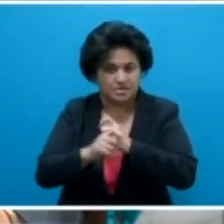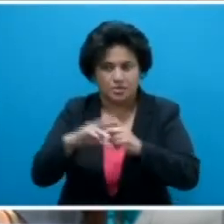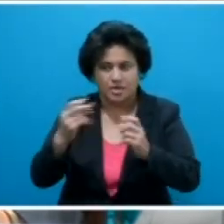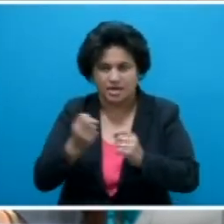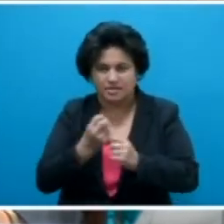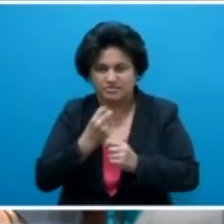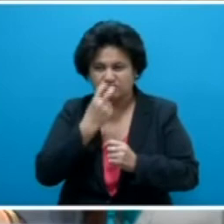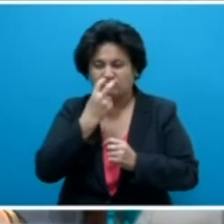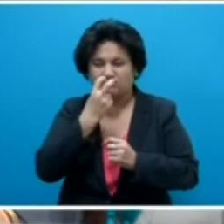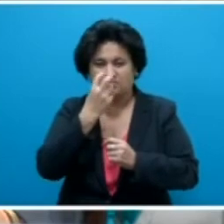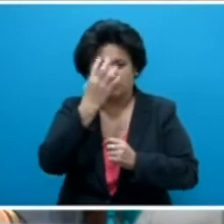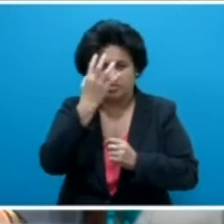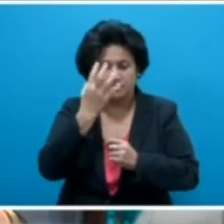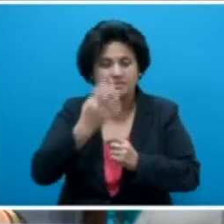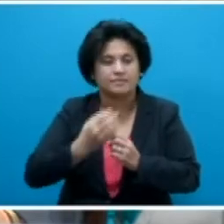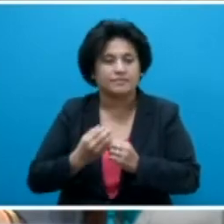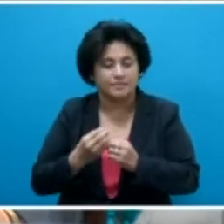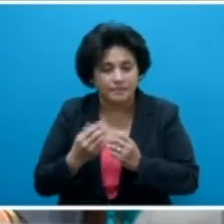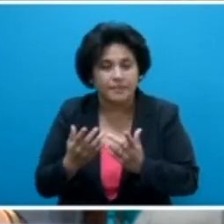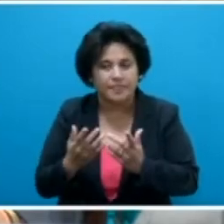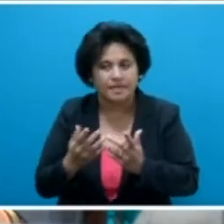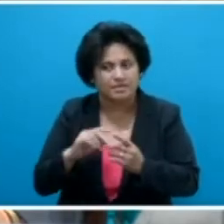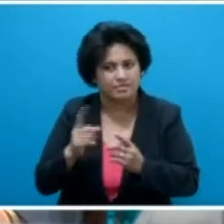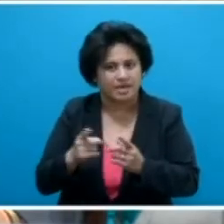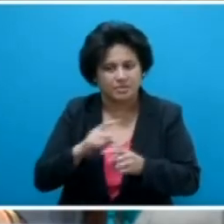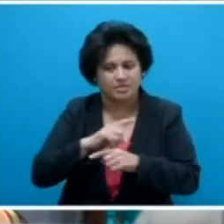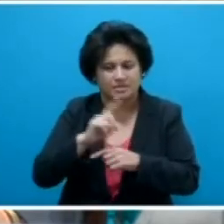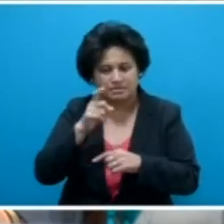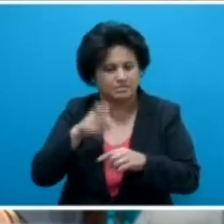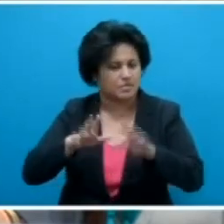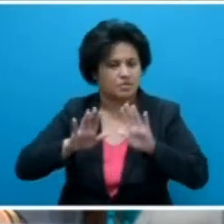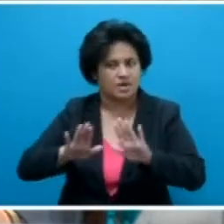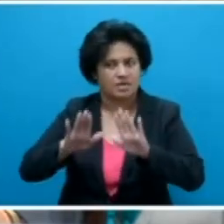are negligible, we are not going to wait for highly